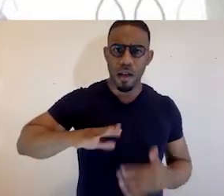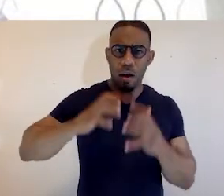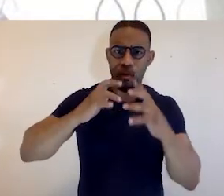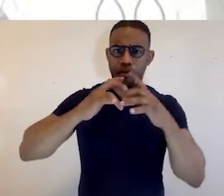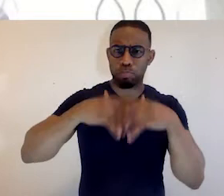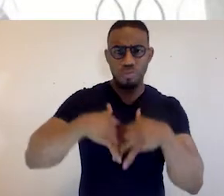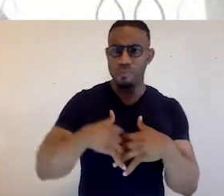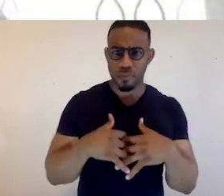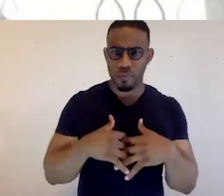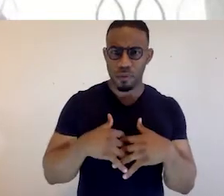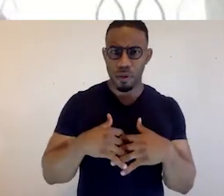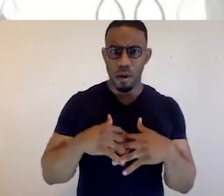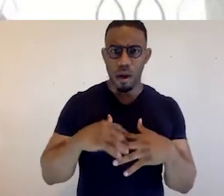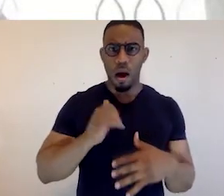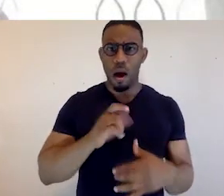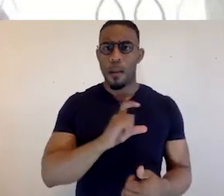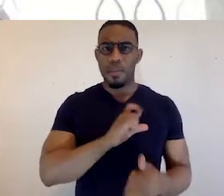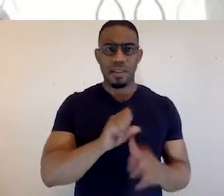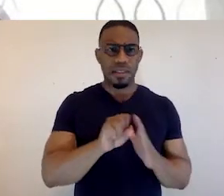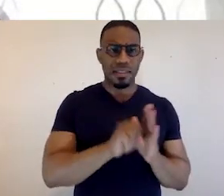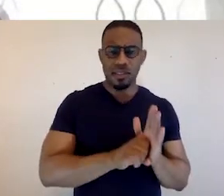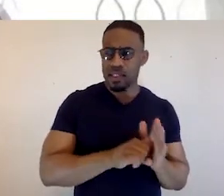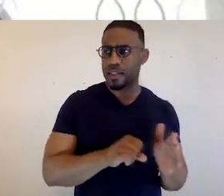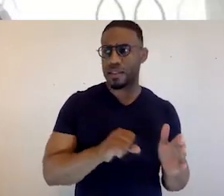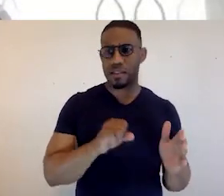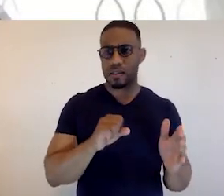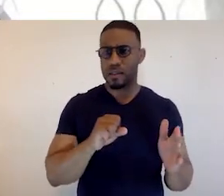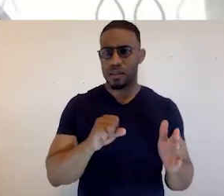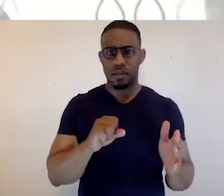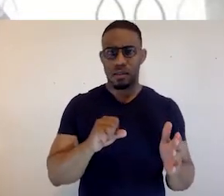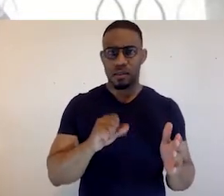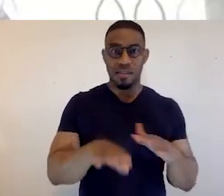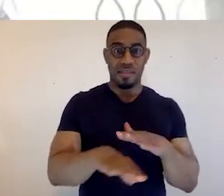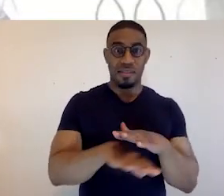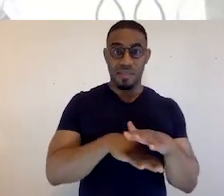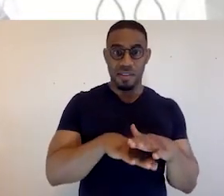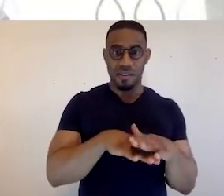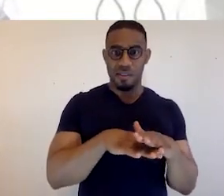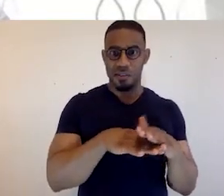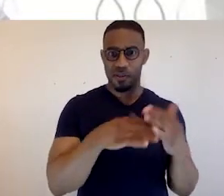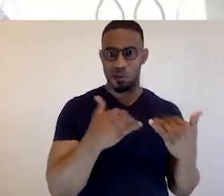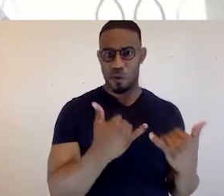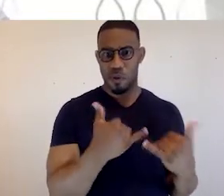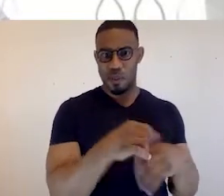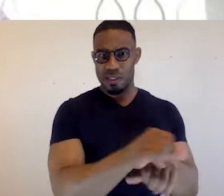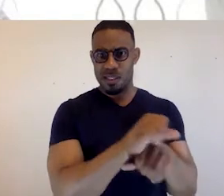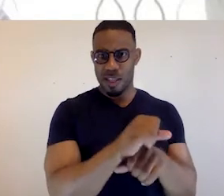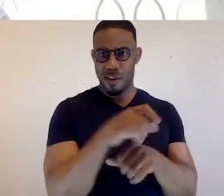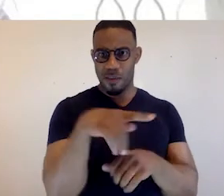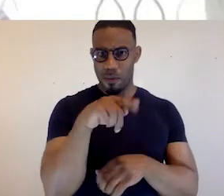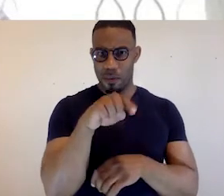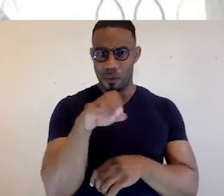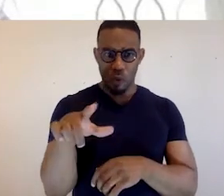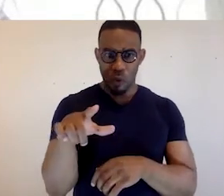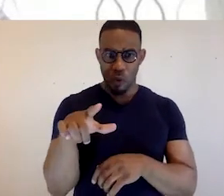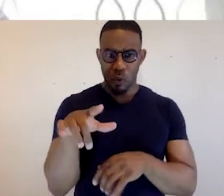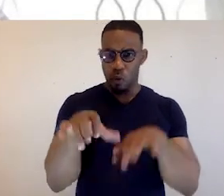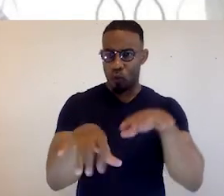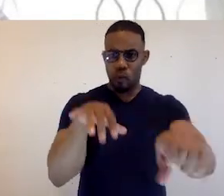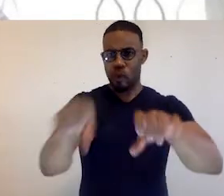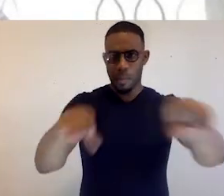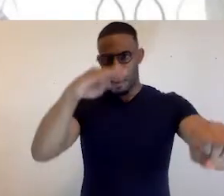falls down. Our police state is basically the current slave patrol grabbing